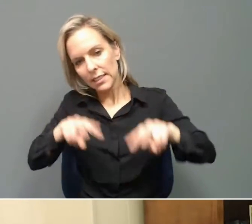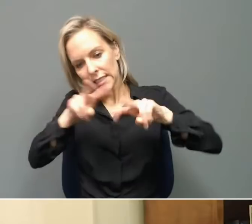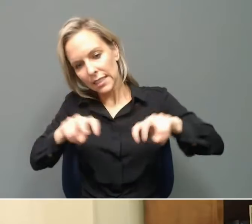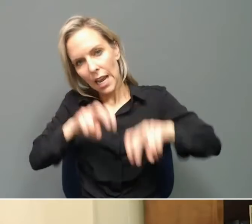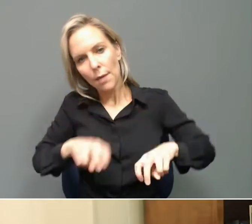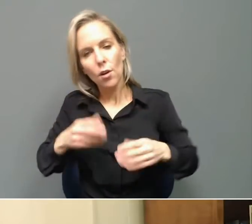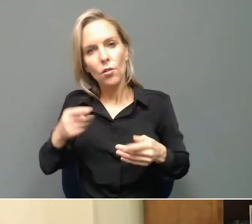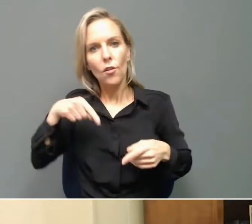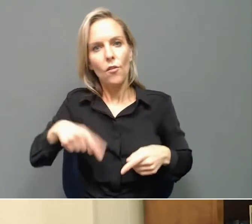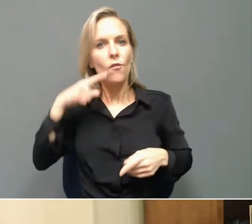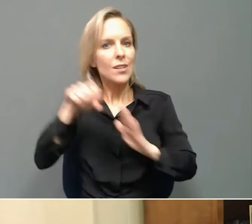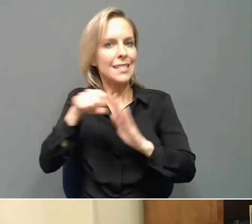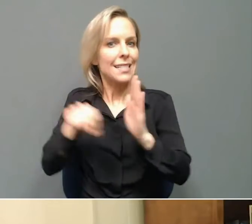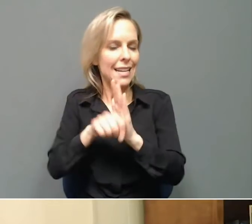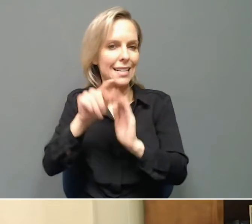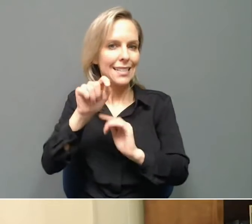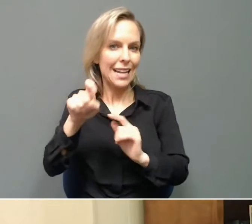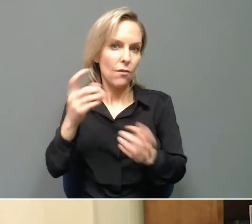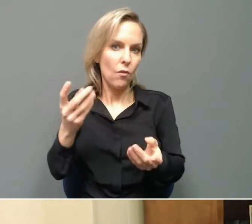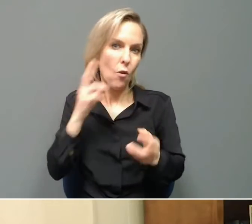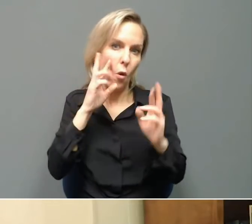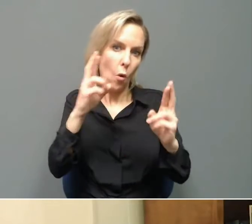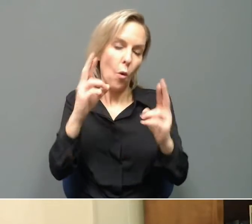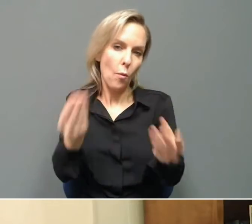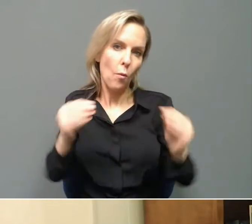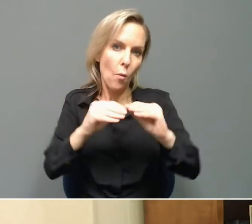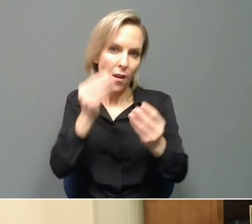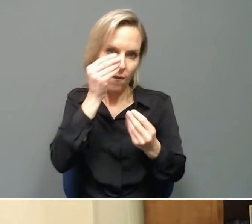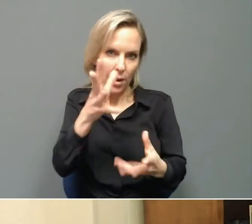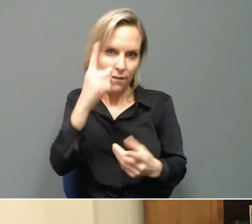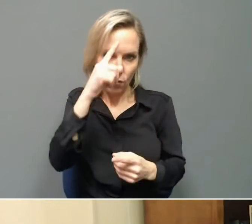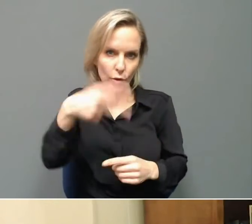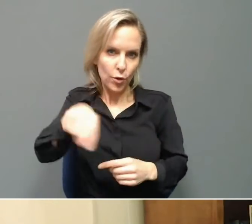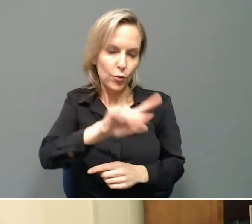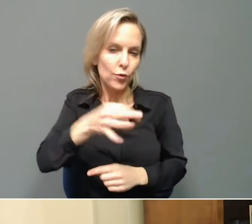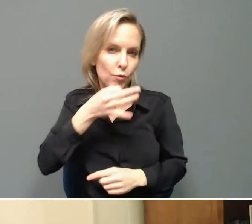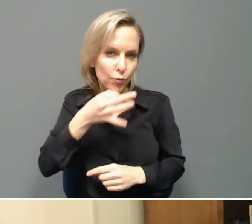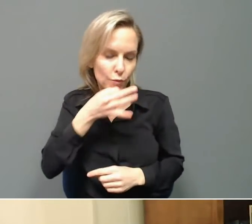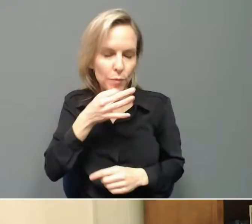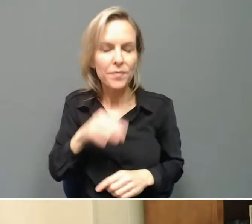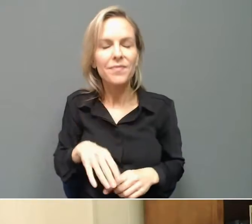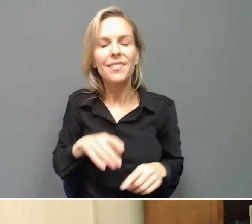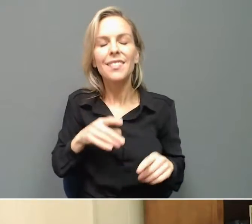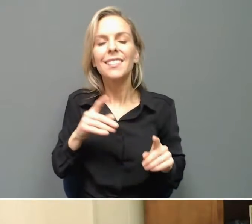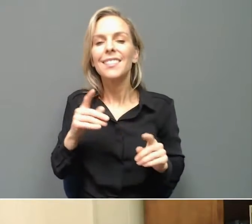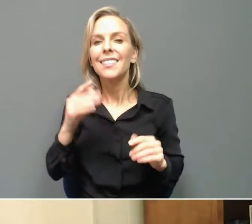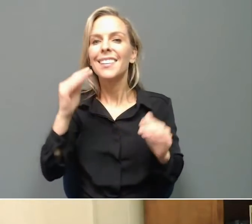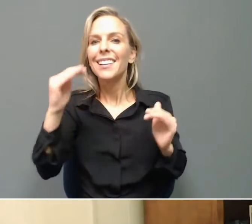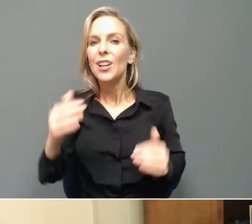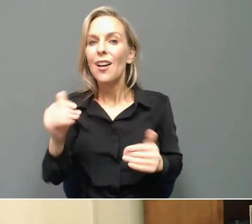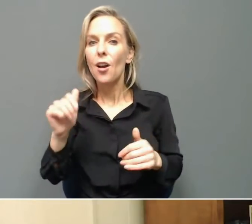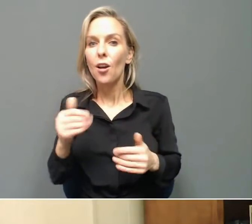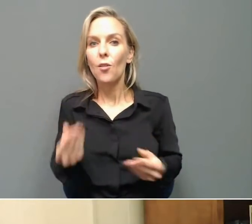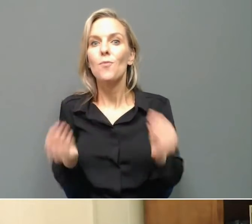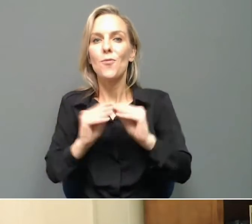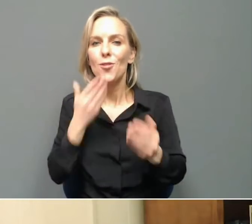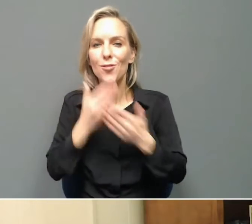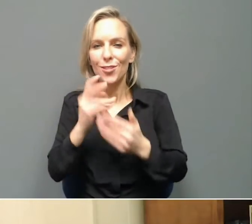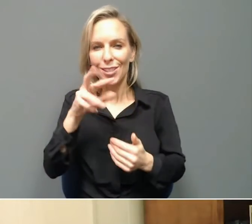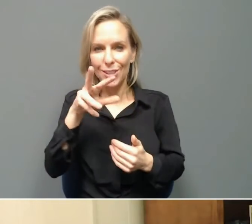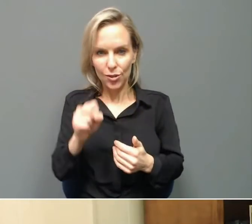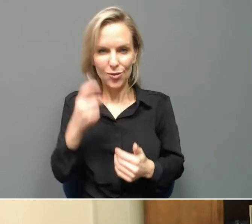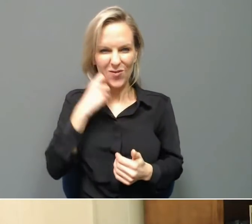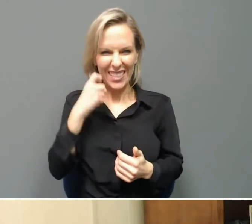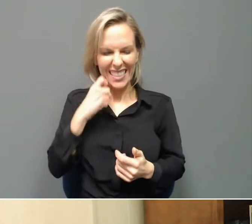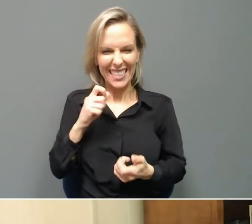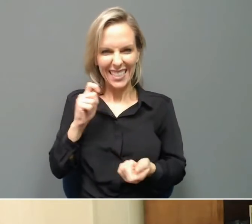hopefully have more information for you soon. I want to also give you some good news about some changes, recent changes to the